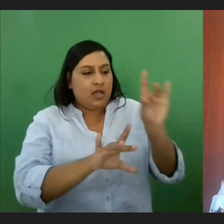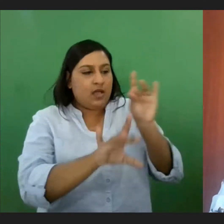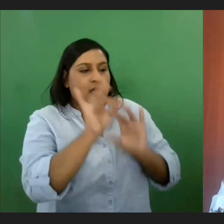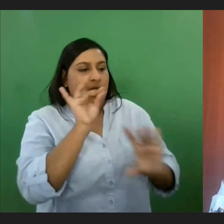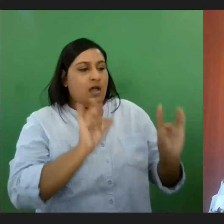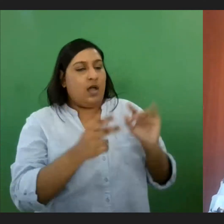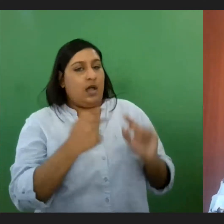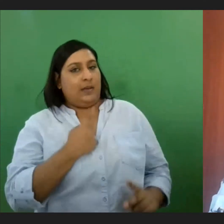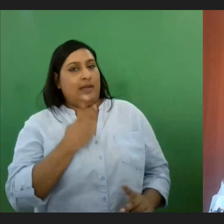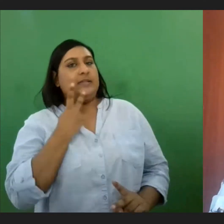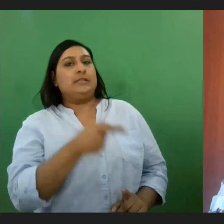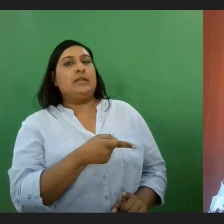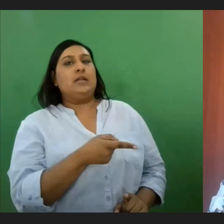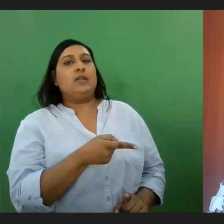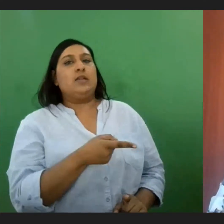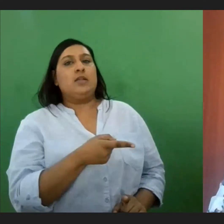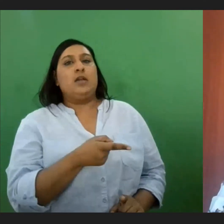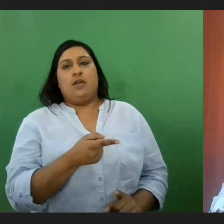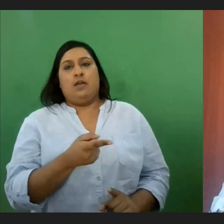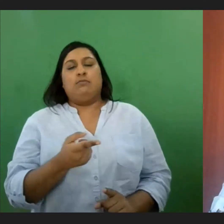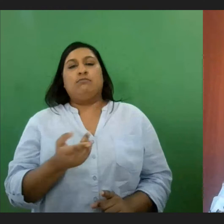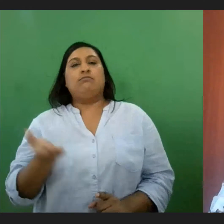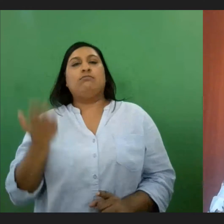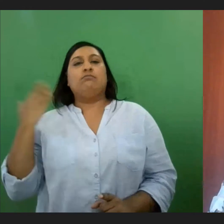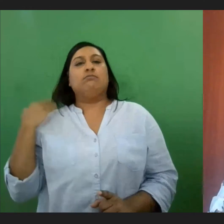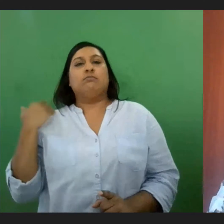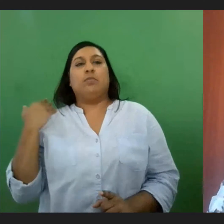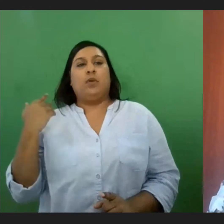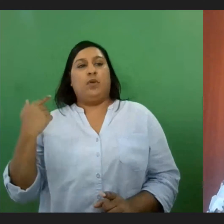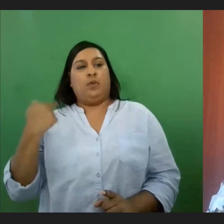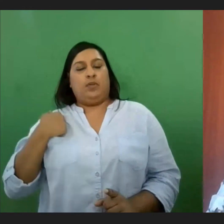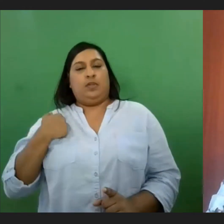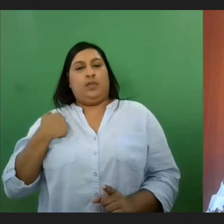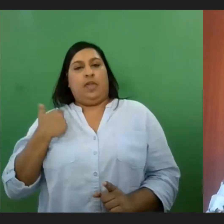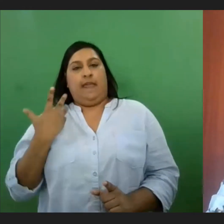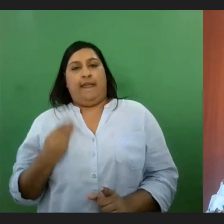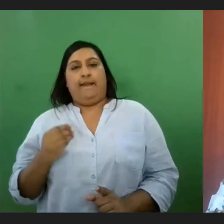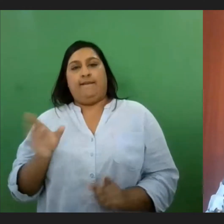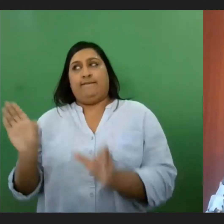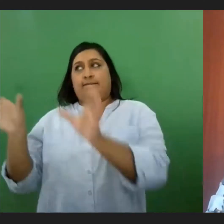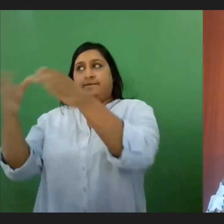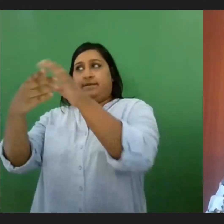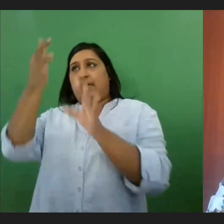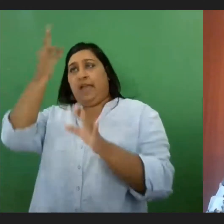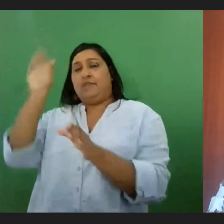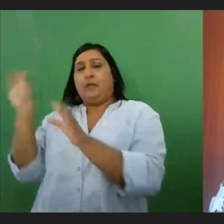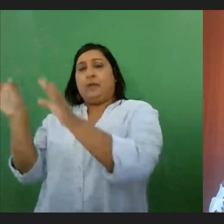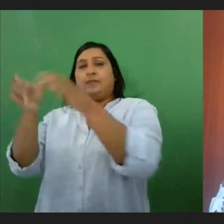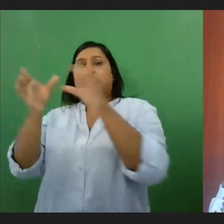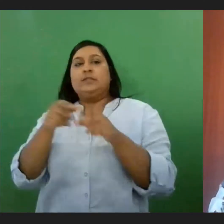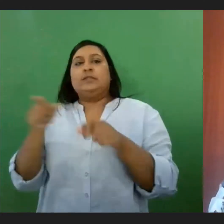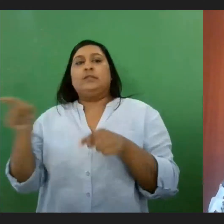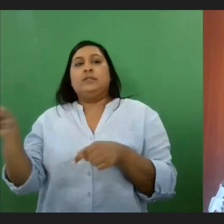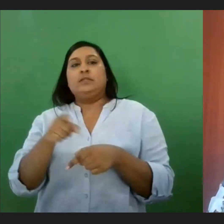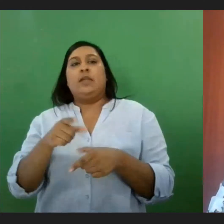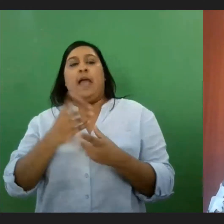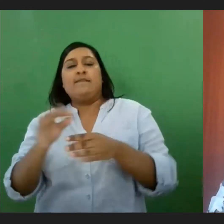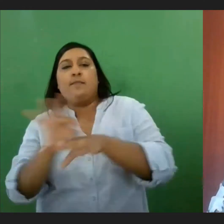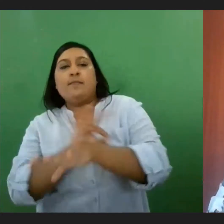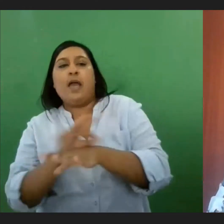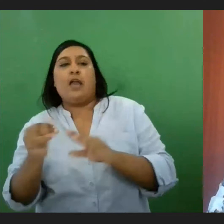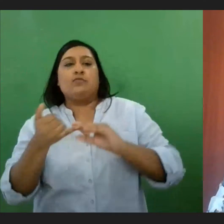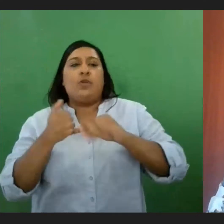how various interventions were provided by state institutions to try and promote safety